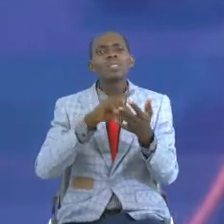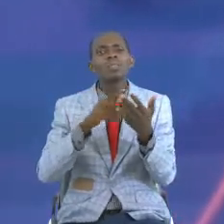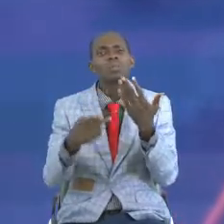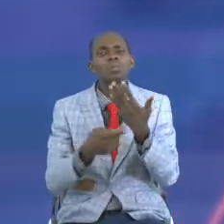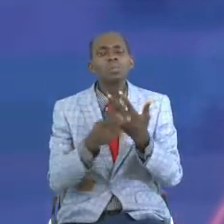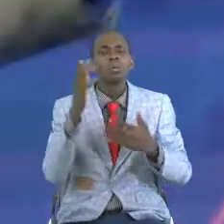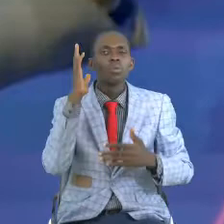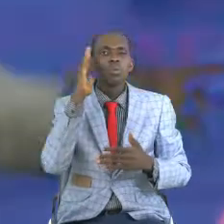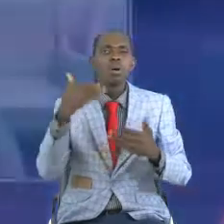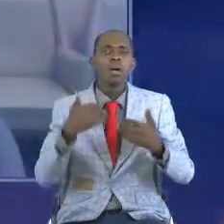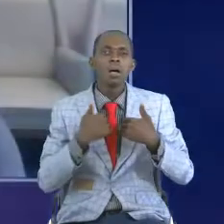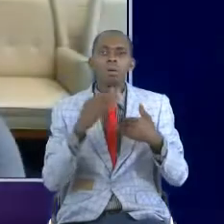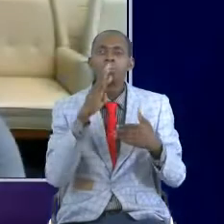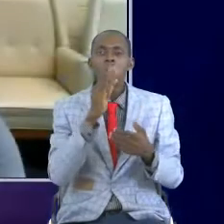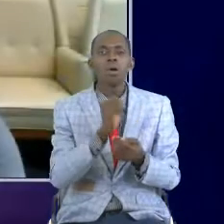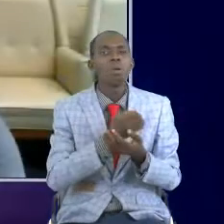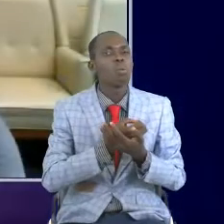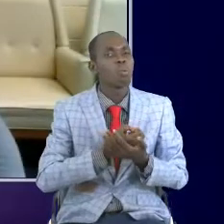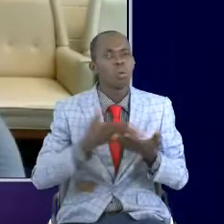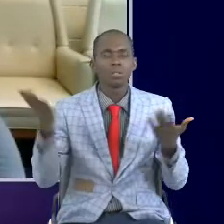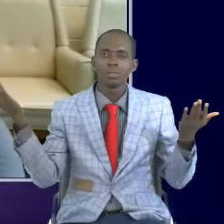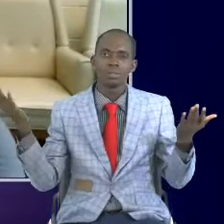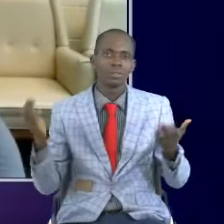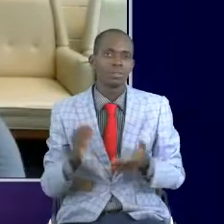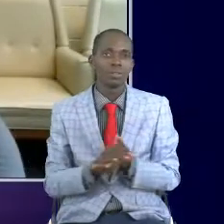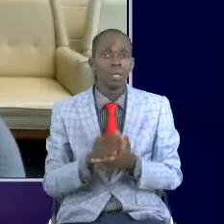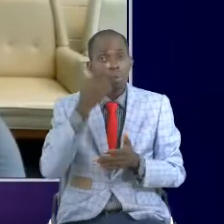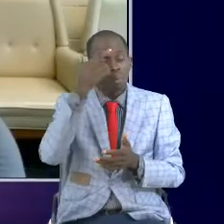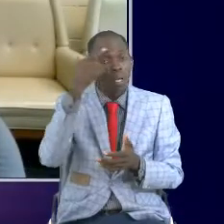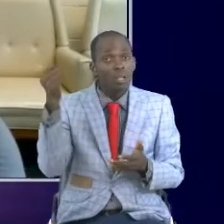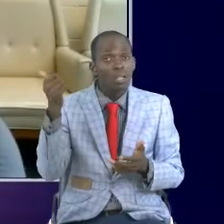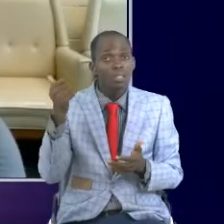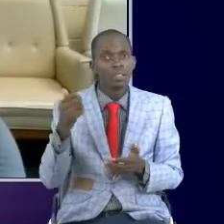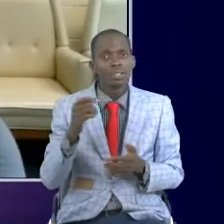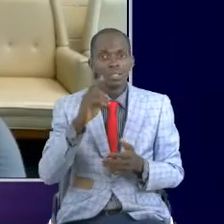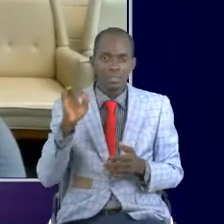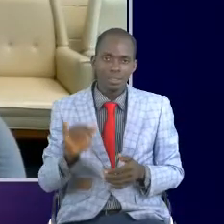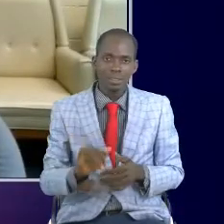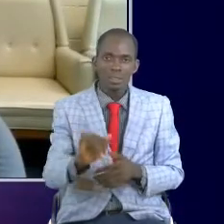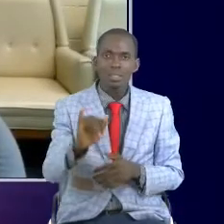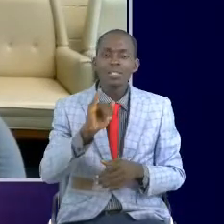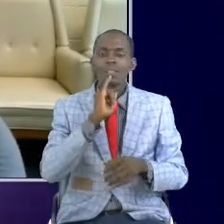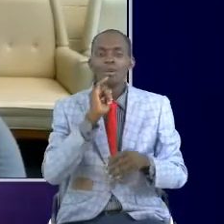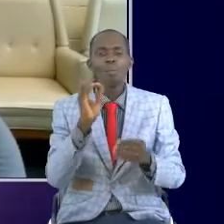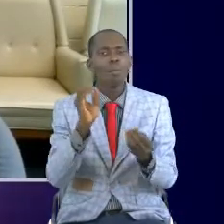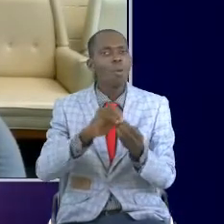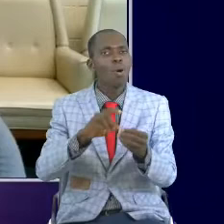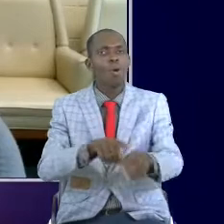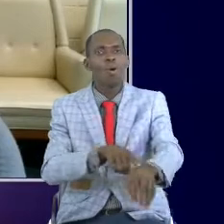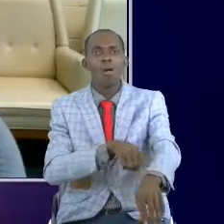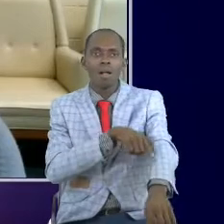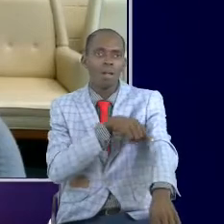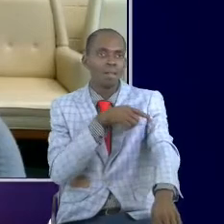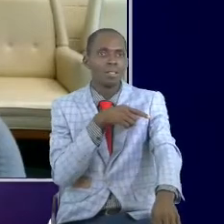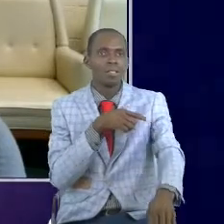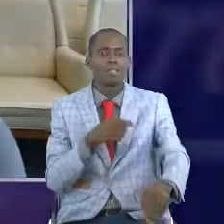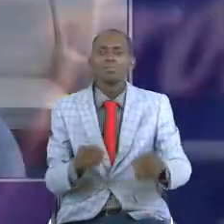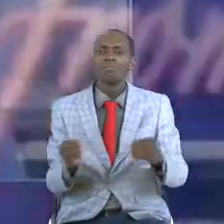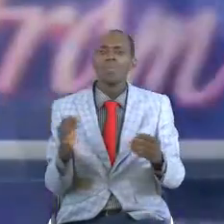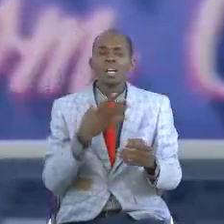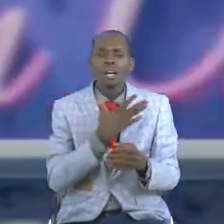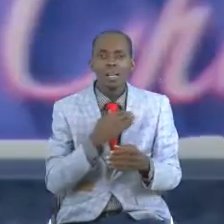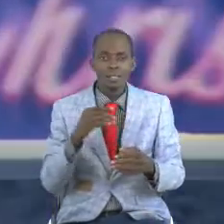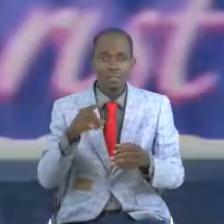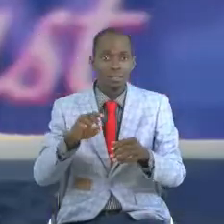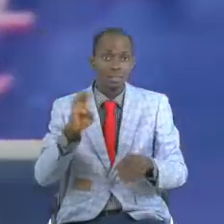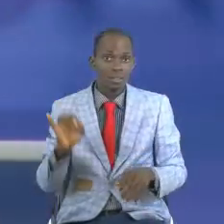a waste. Because eternity is longer. Eternity, 100 years,